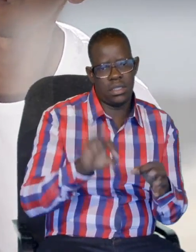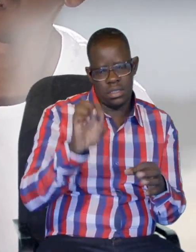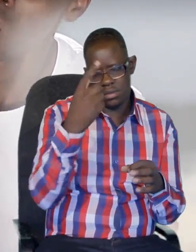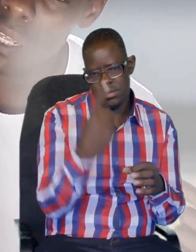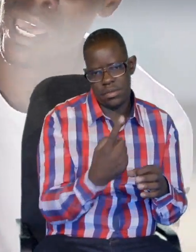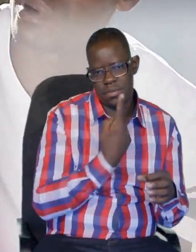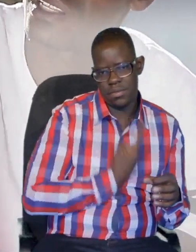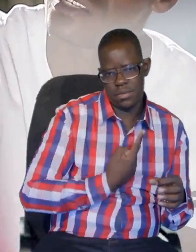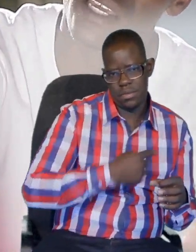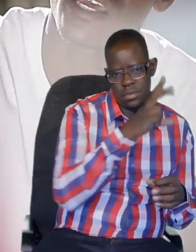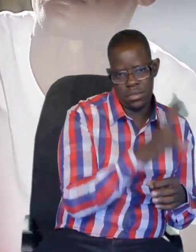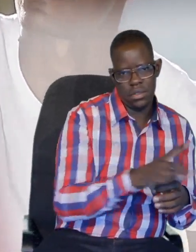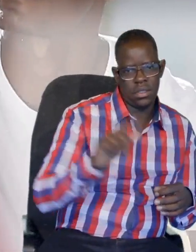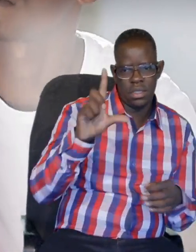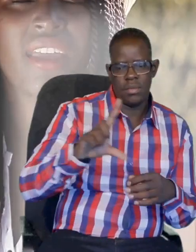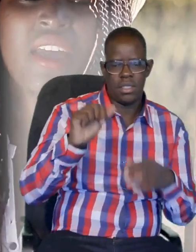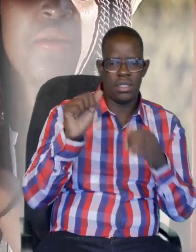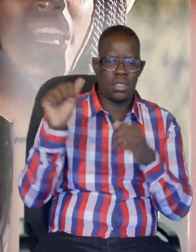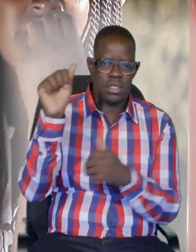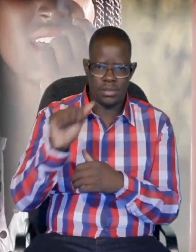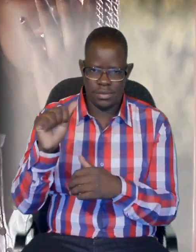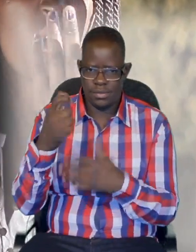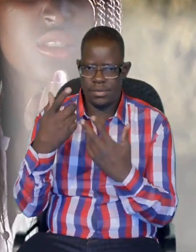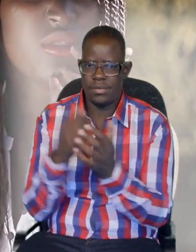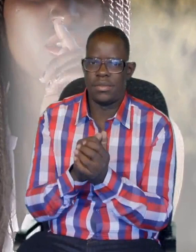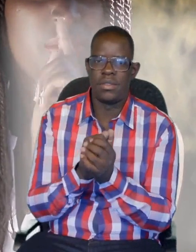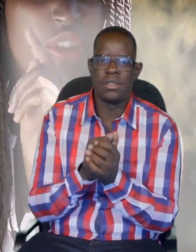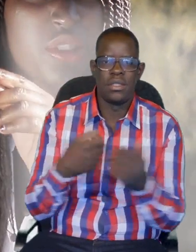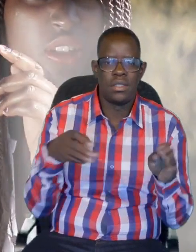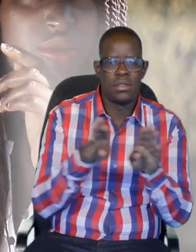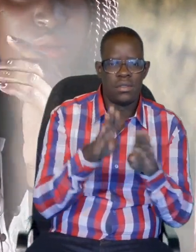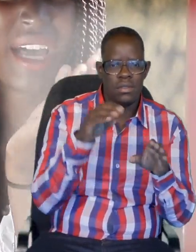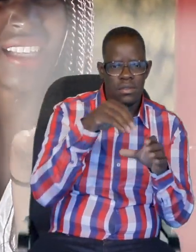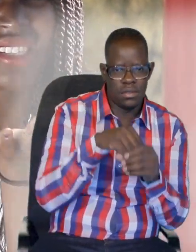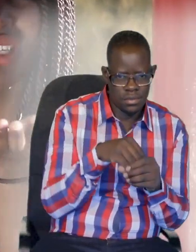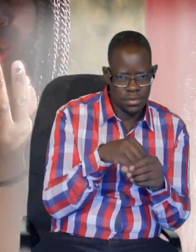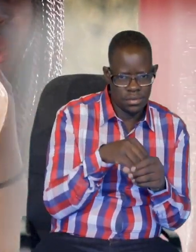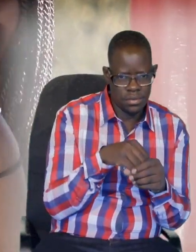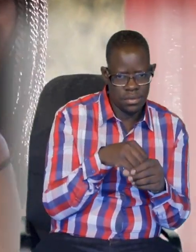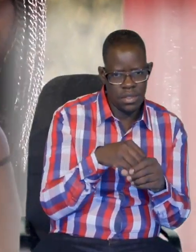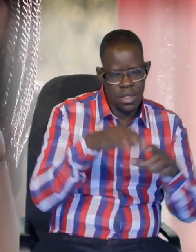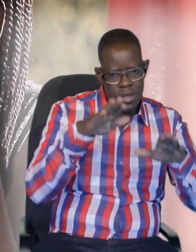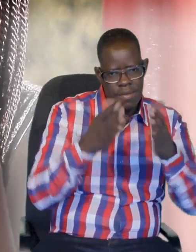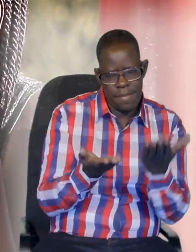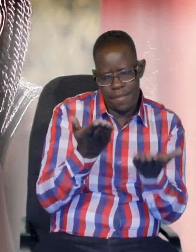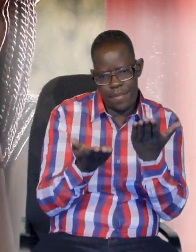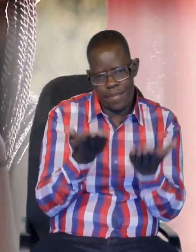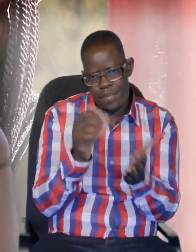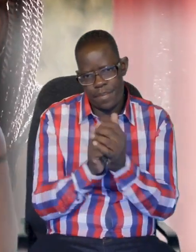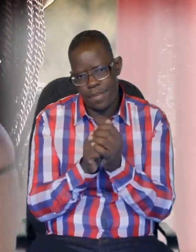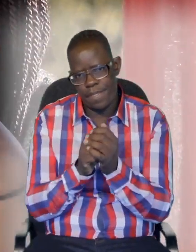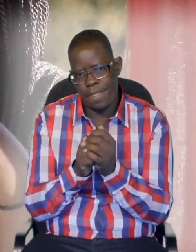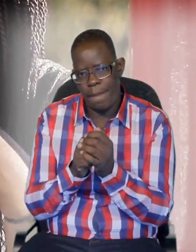equity, liabilities, and assets. Okay. But I think it also involves some forms of balancing or equal, I